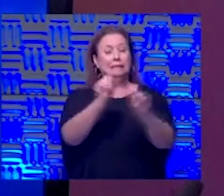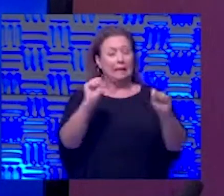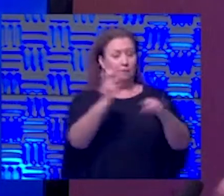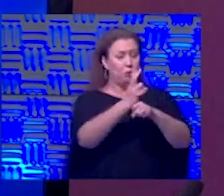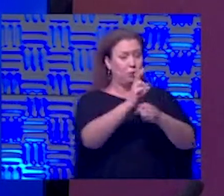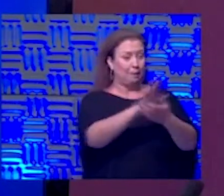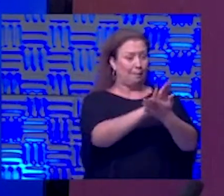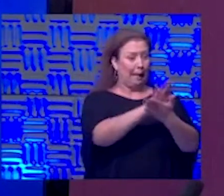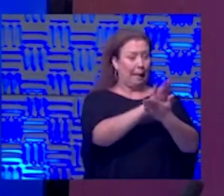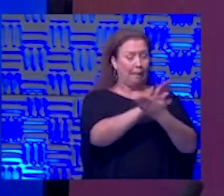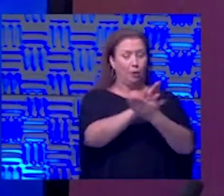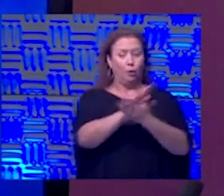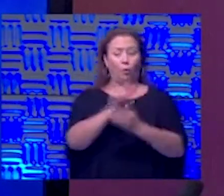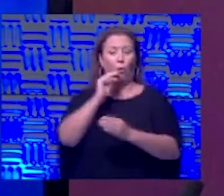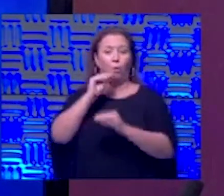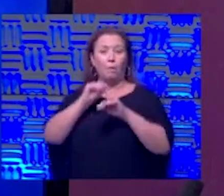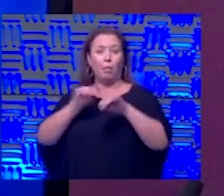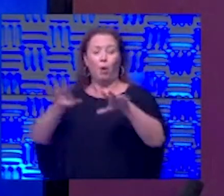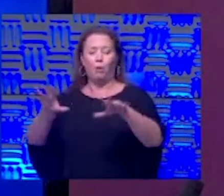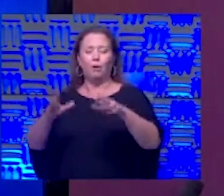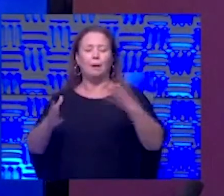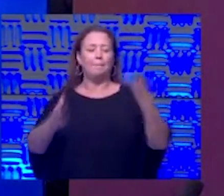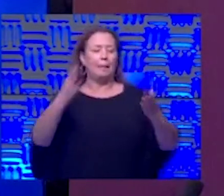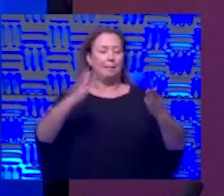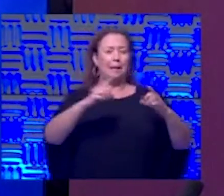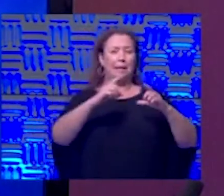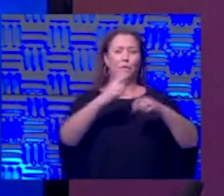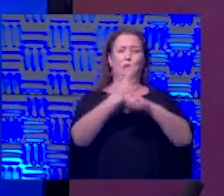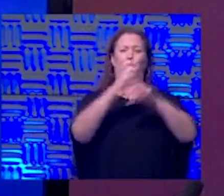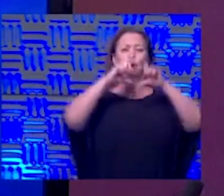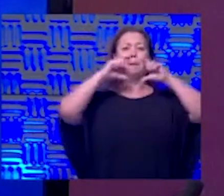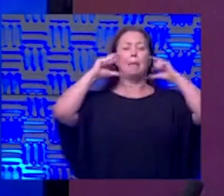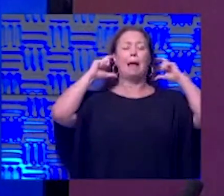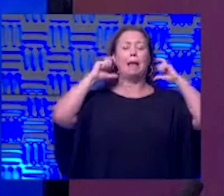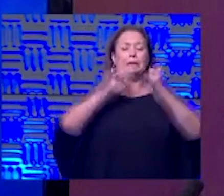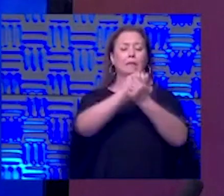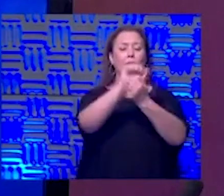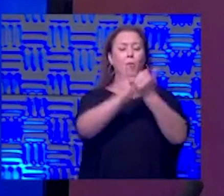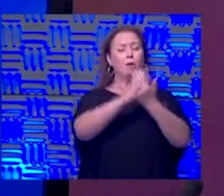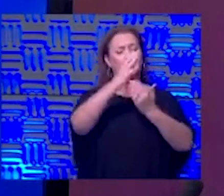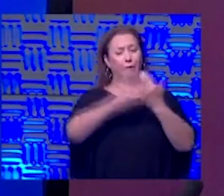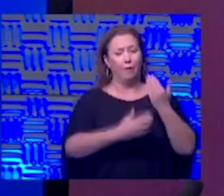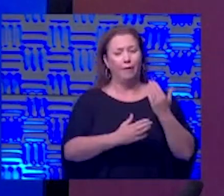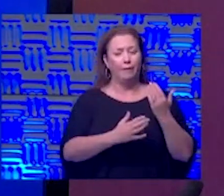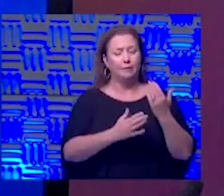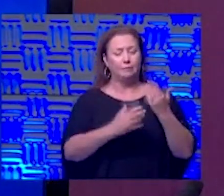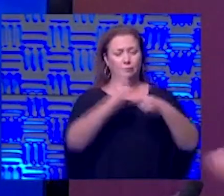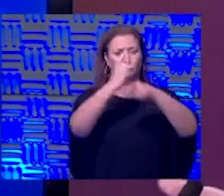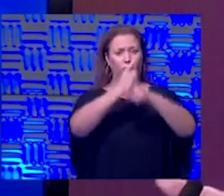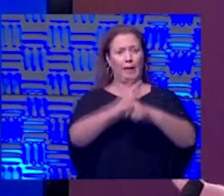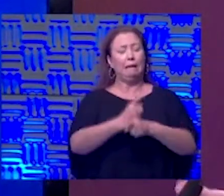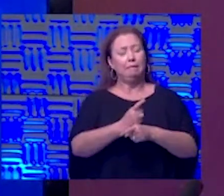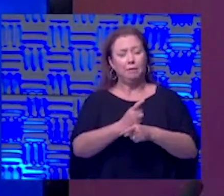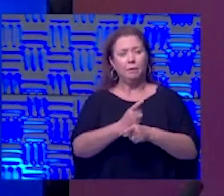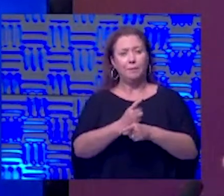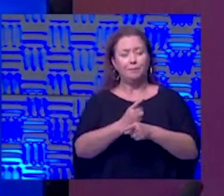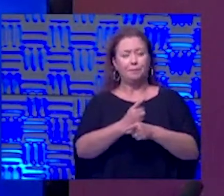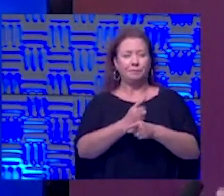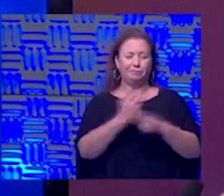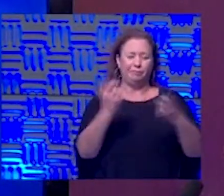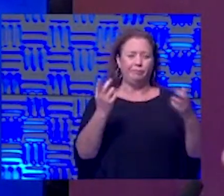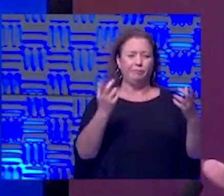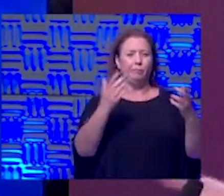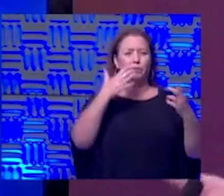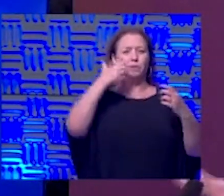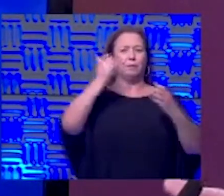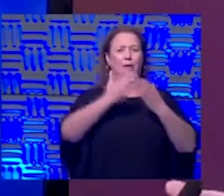use paper than do the blowers, perhaps? But if you're wearing your mask, washing your hands regularly, there's probably